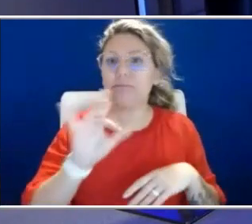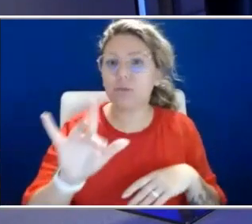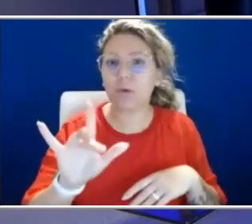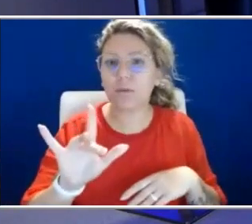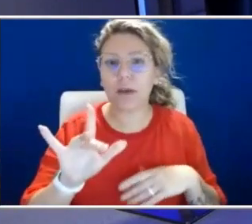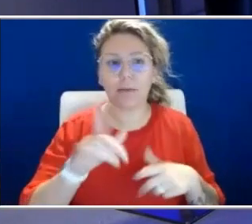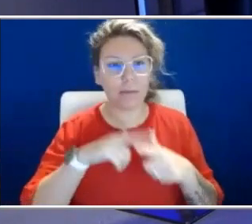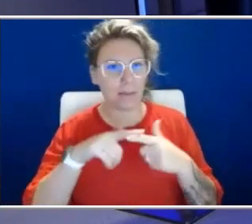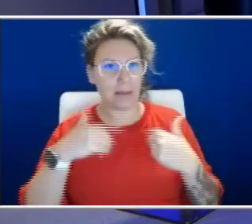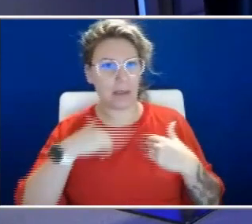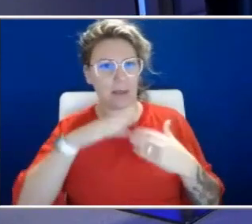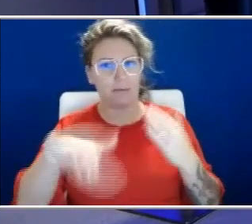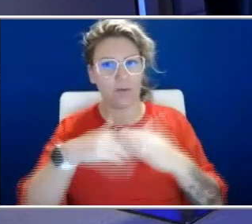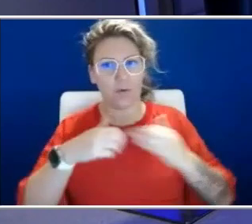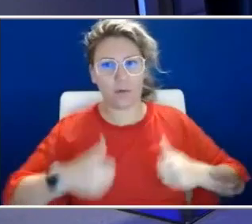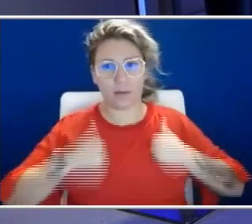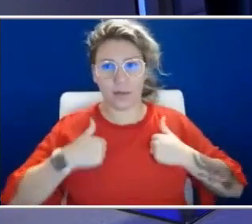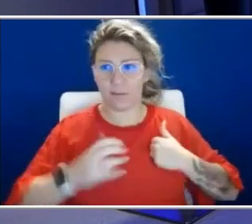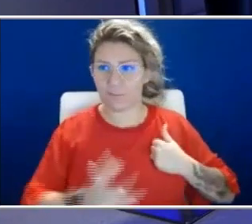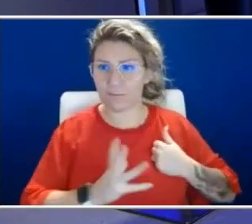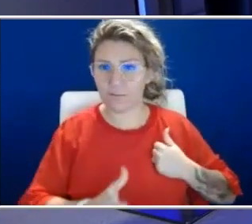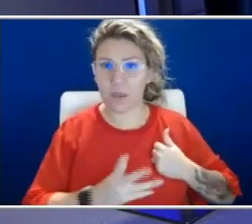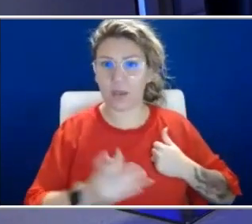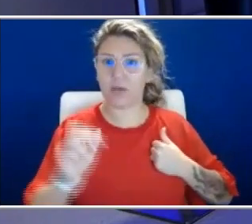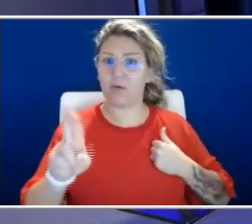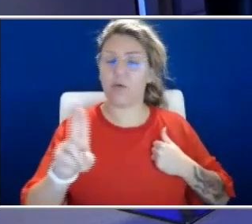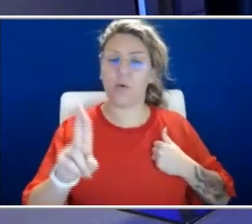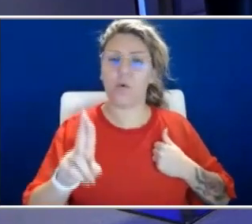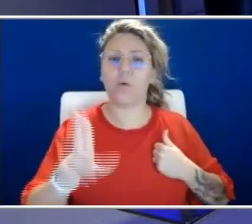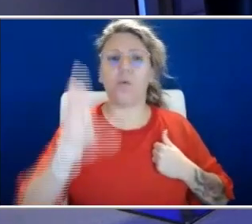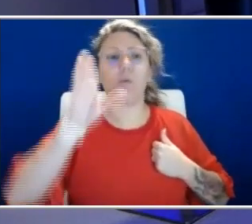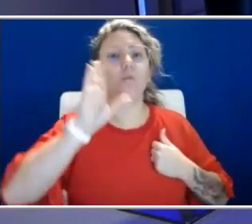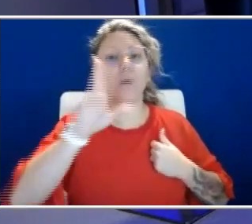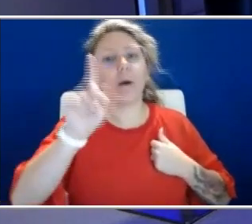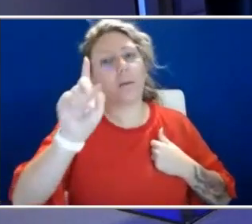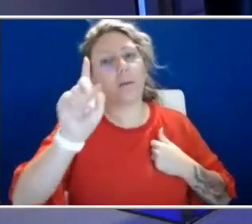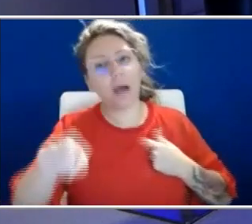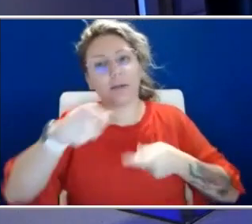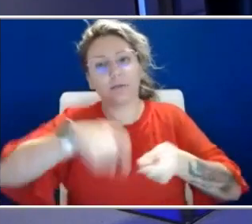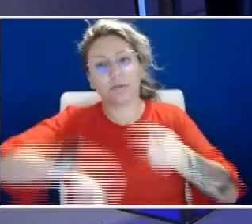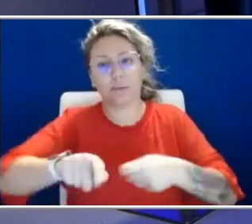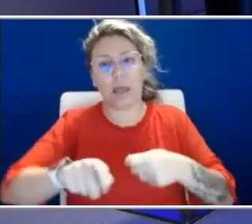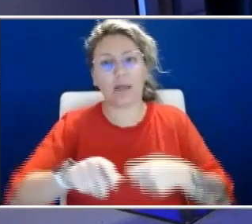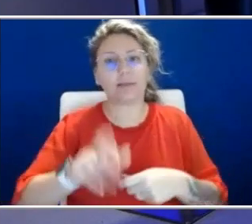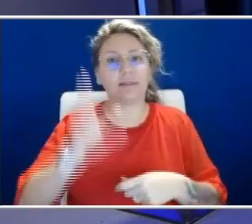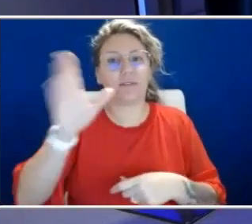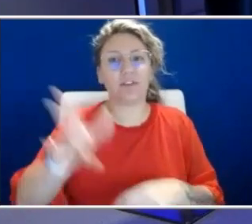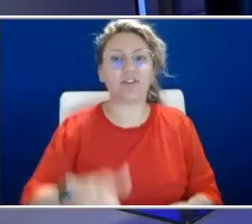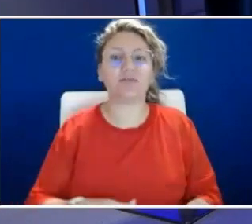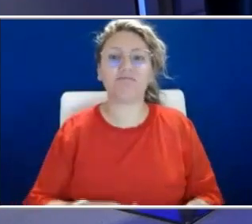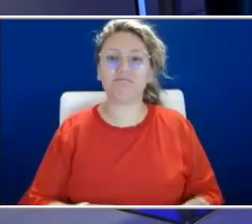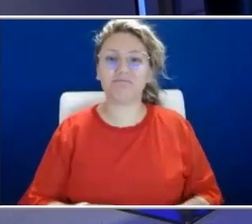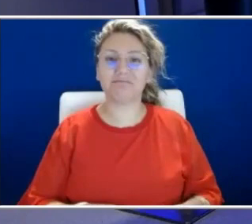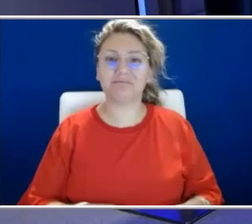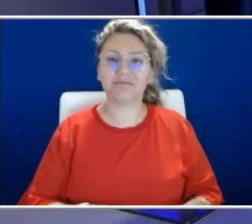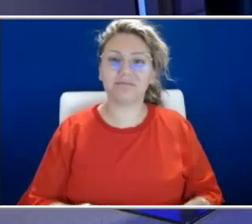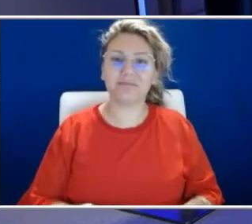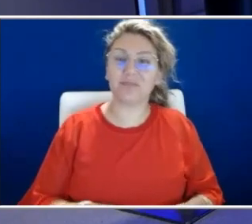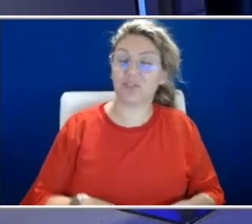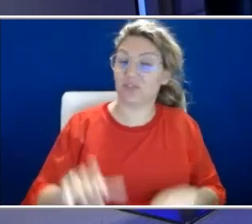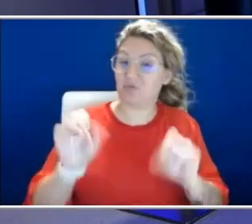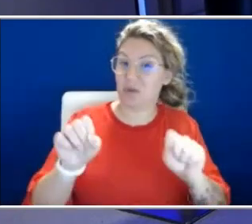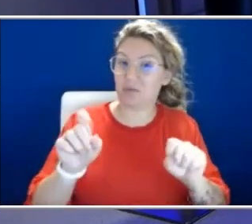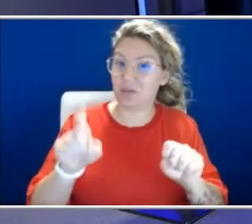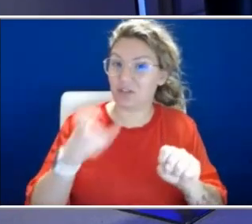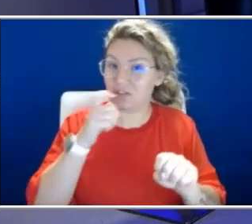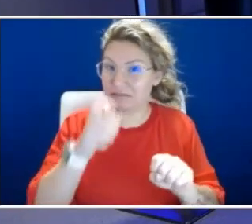whole life and be fine? Or will you have to get them replaced at some point or another? You probably shouldn't keep your implants in for that